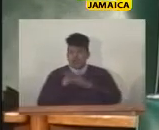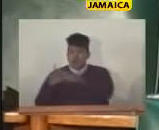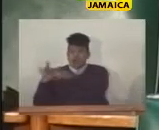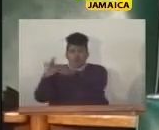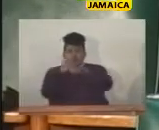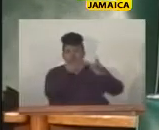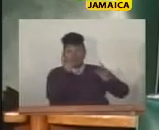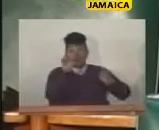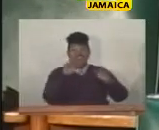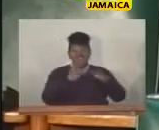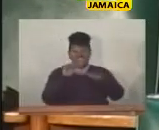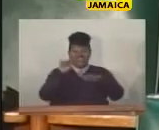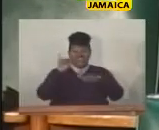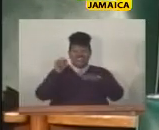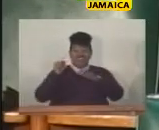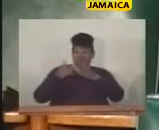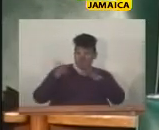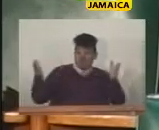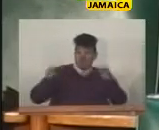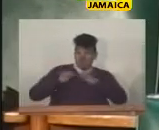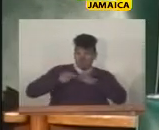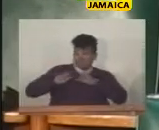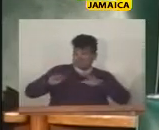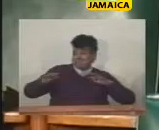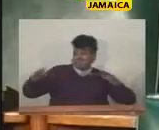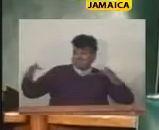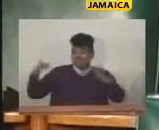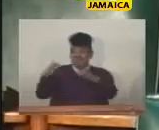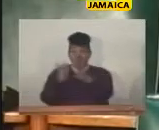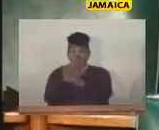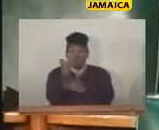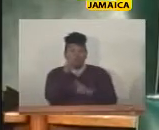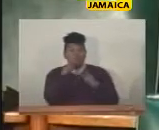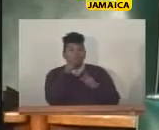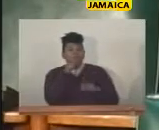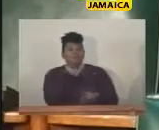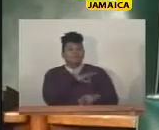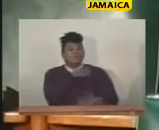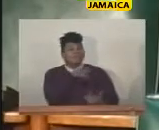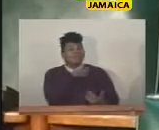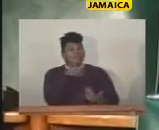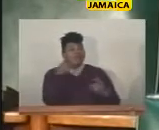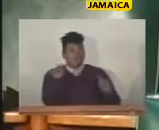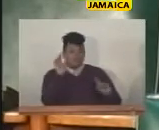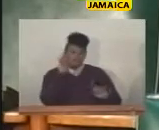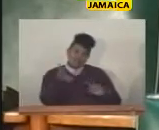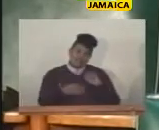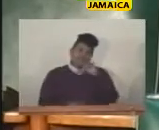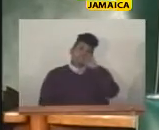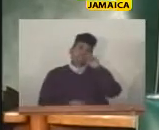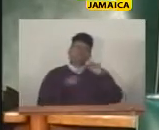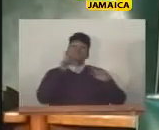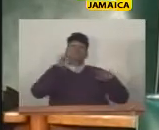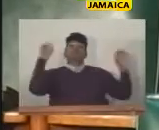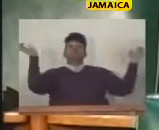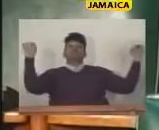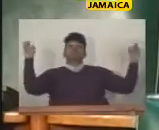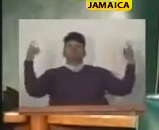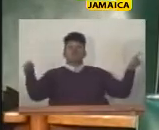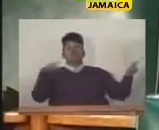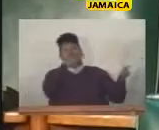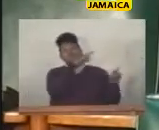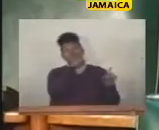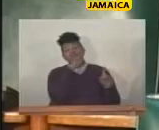James through a network of facilitators who benefit. Mr. President, the state of emergency,